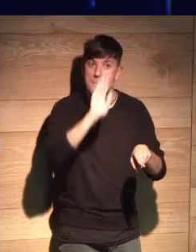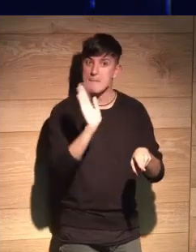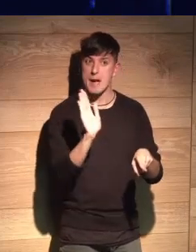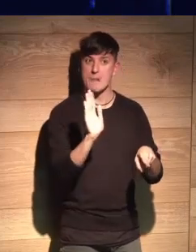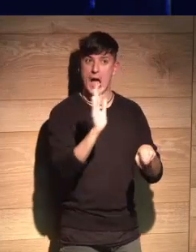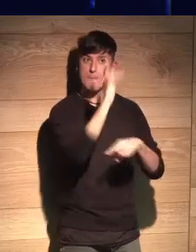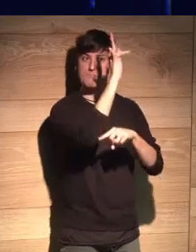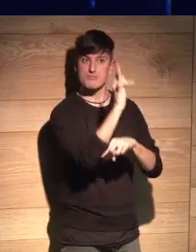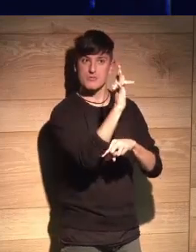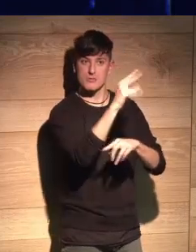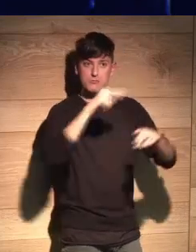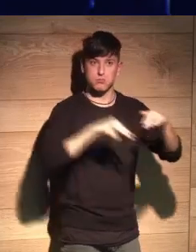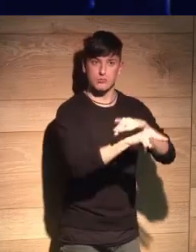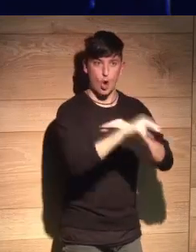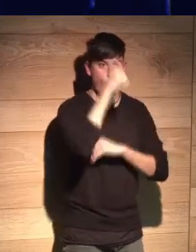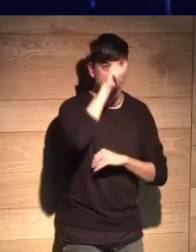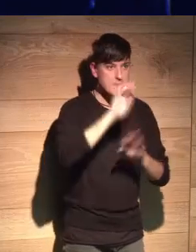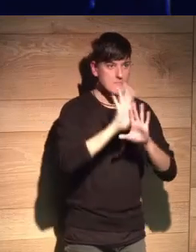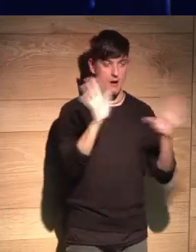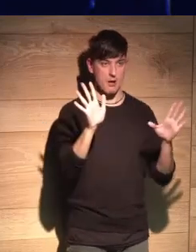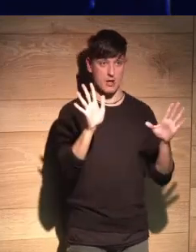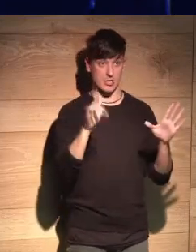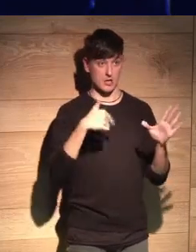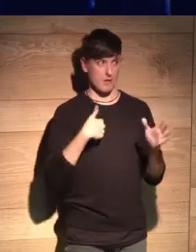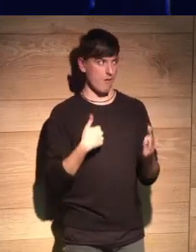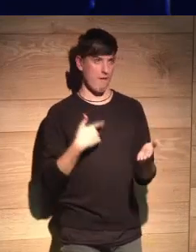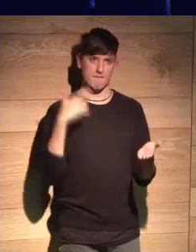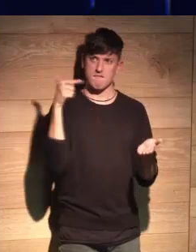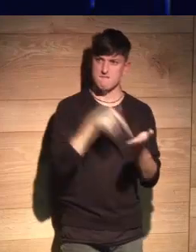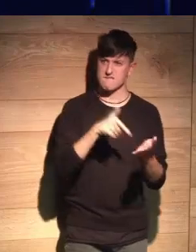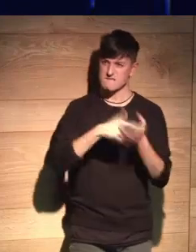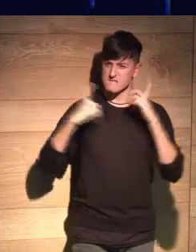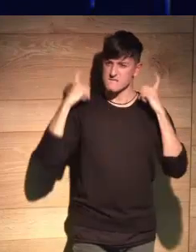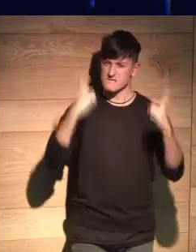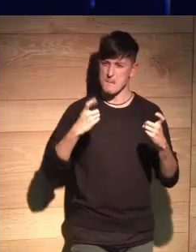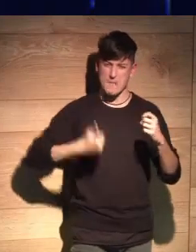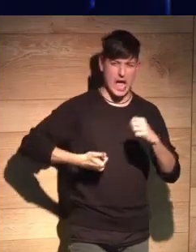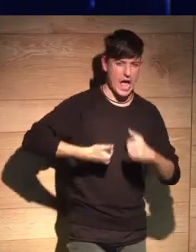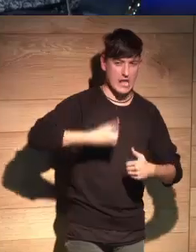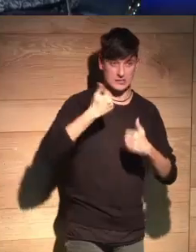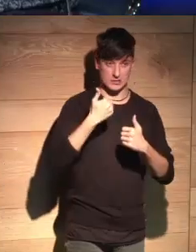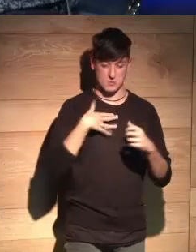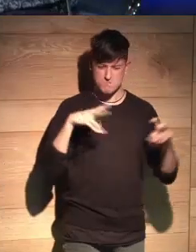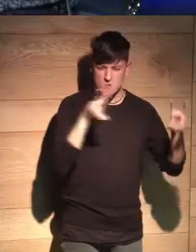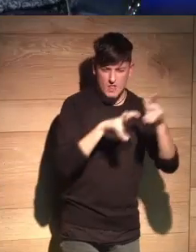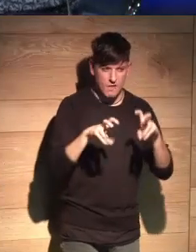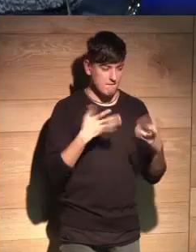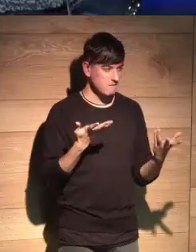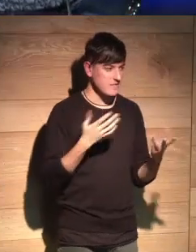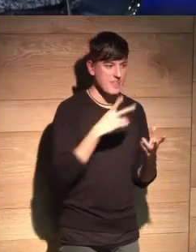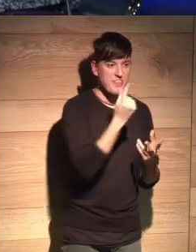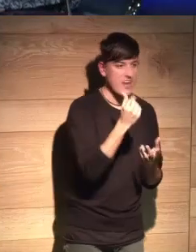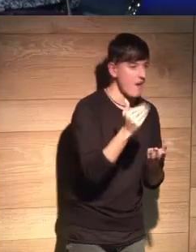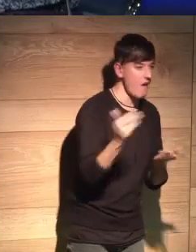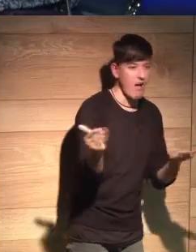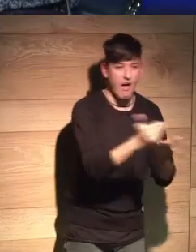only employed men, so I couldn't have that goal. My endeavor was even greater. So I spent 1 year looking for how to